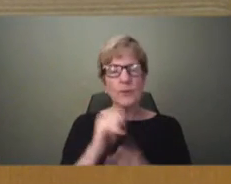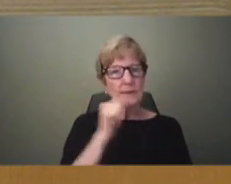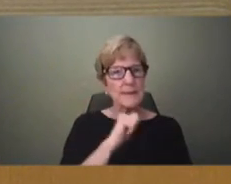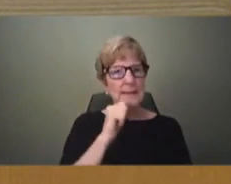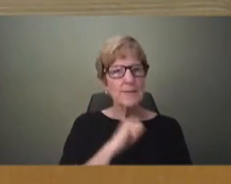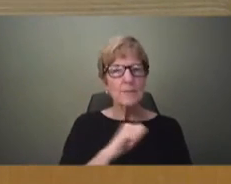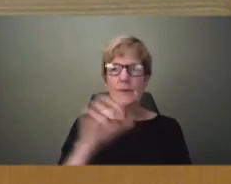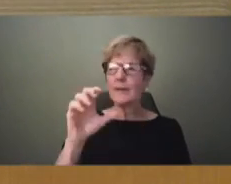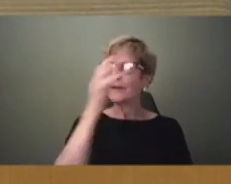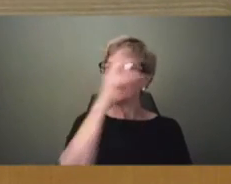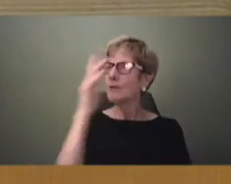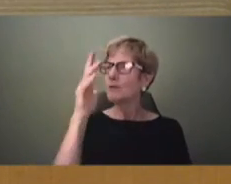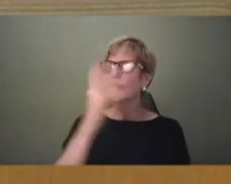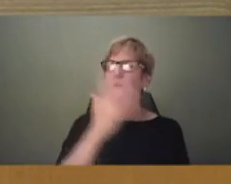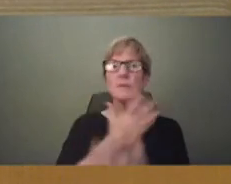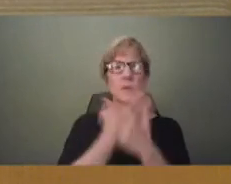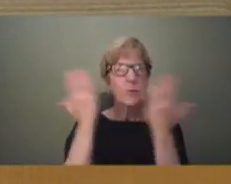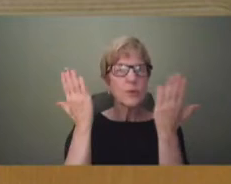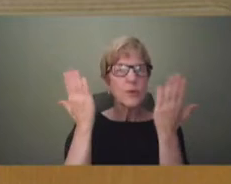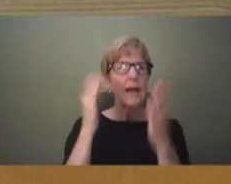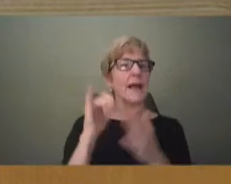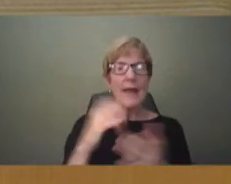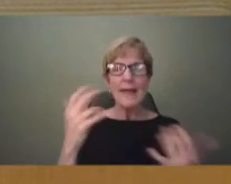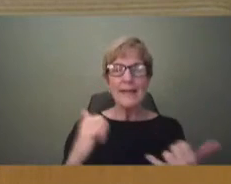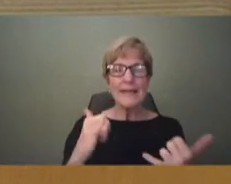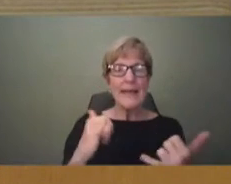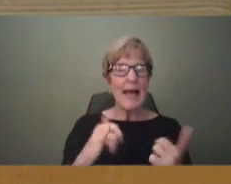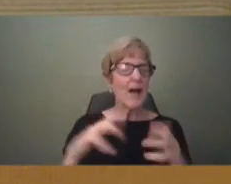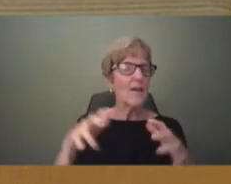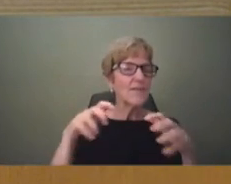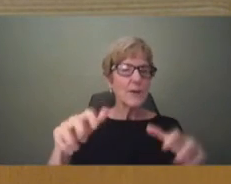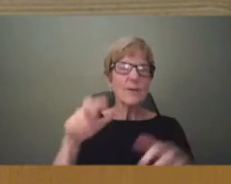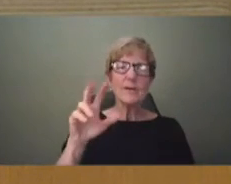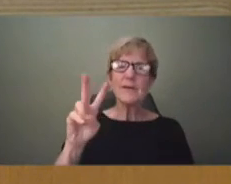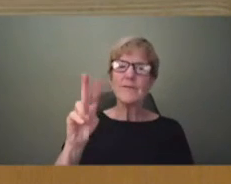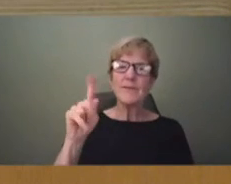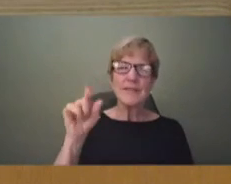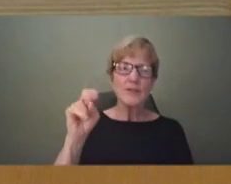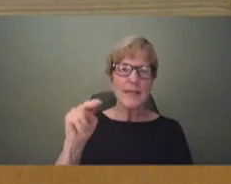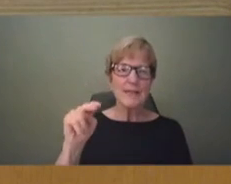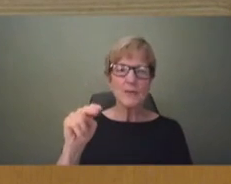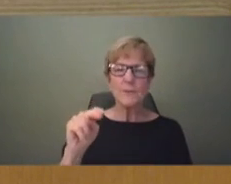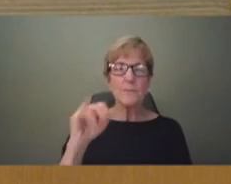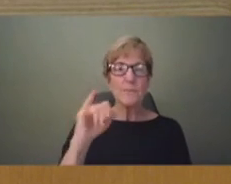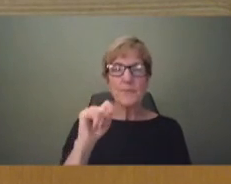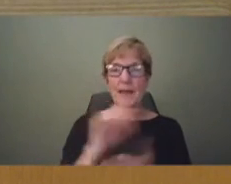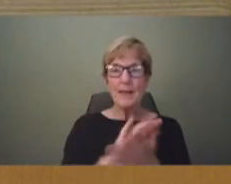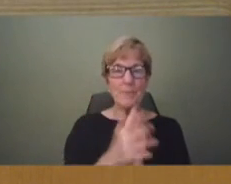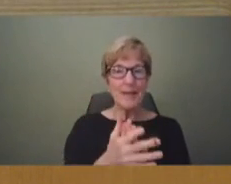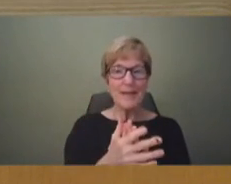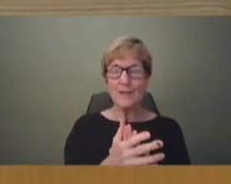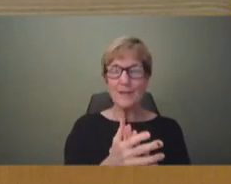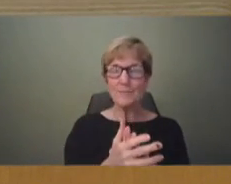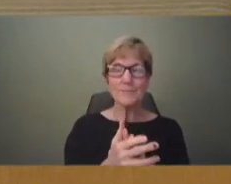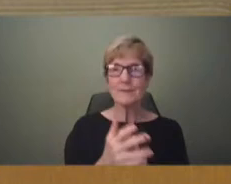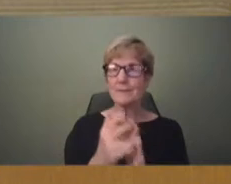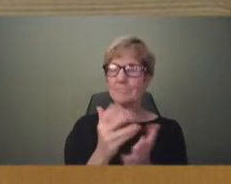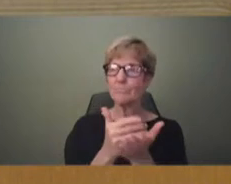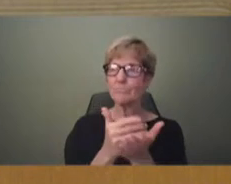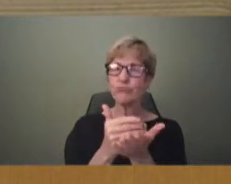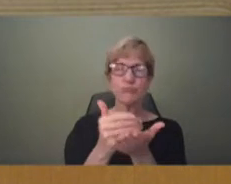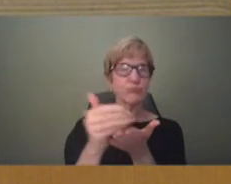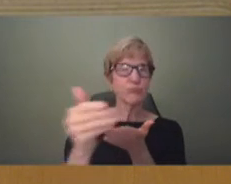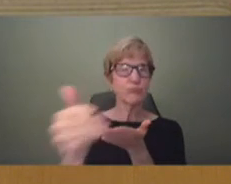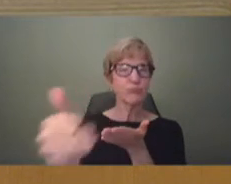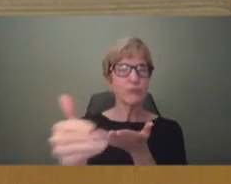loss this area right now is filled with vegetation if it's going to get completely deforested we're all going